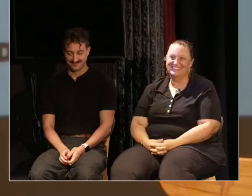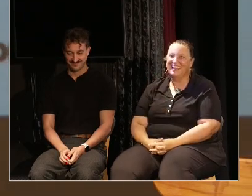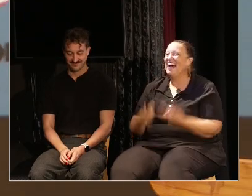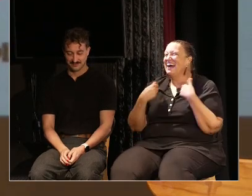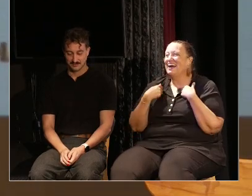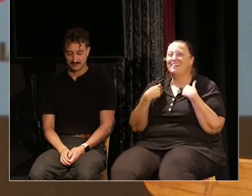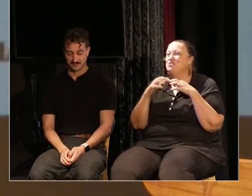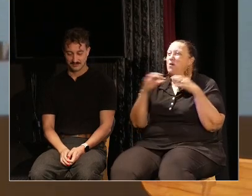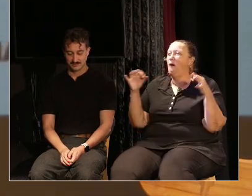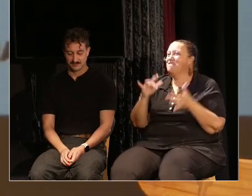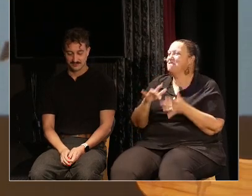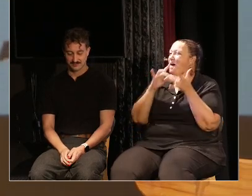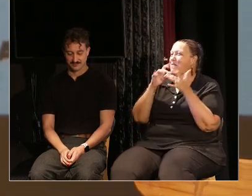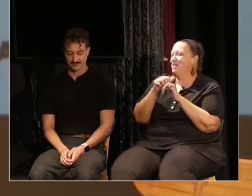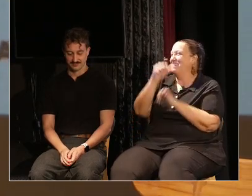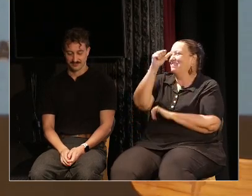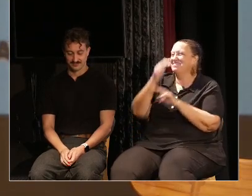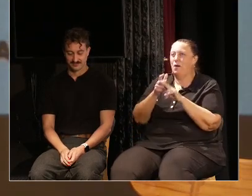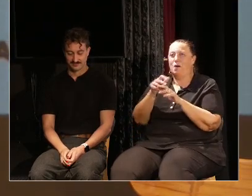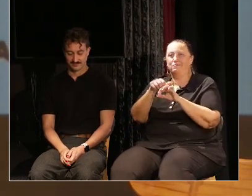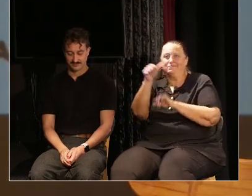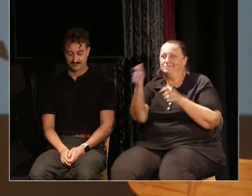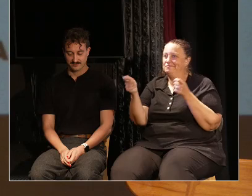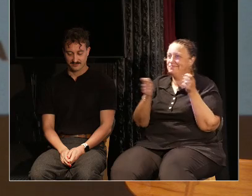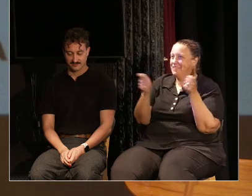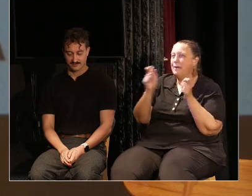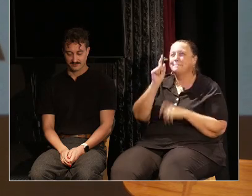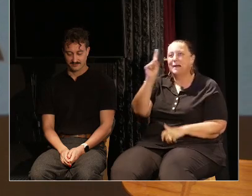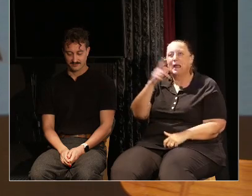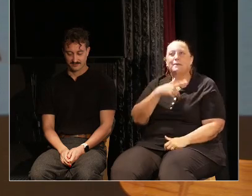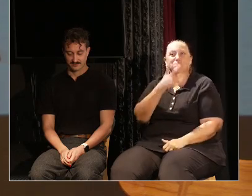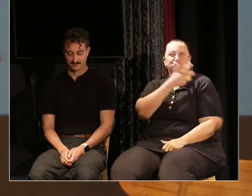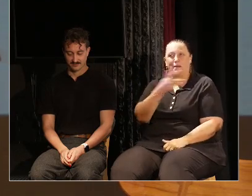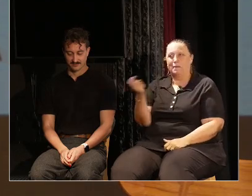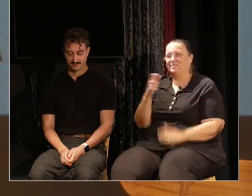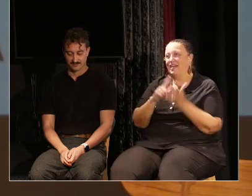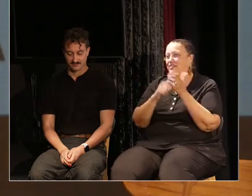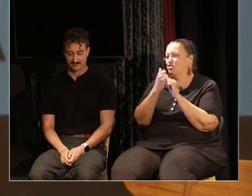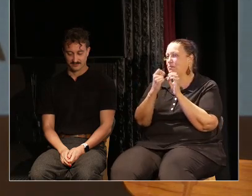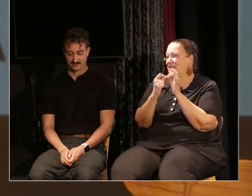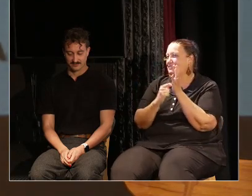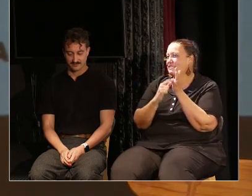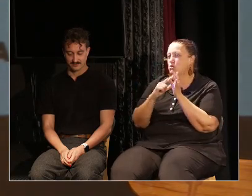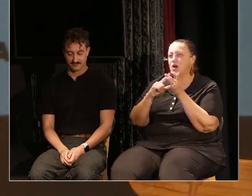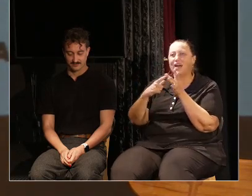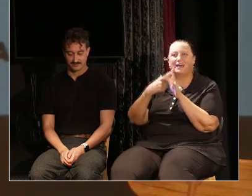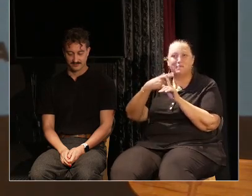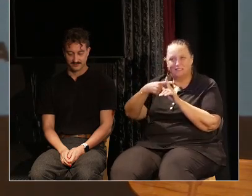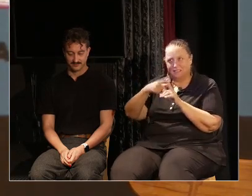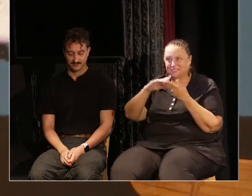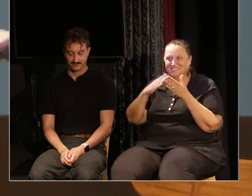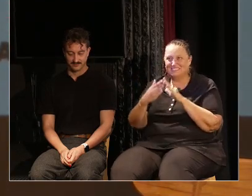I have no formal qualification for this role, except that I am a proud member of the LGBTQIA+